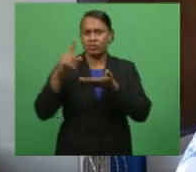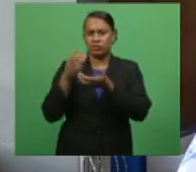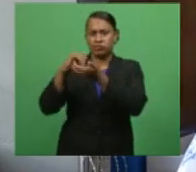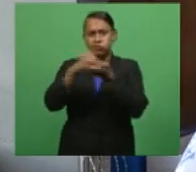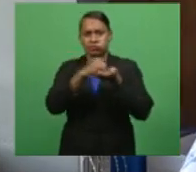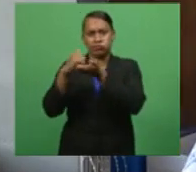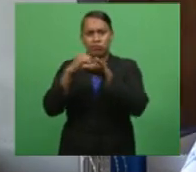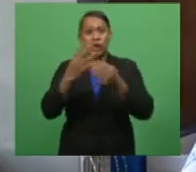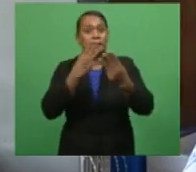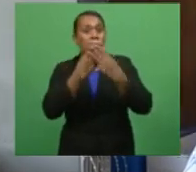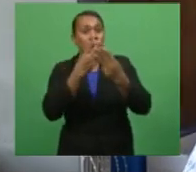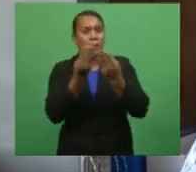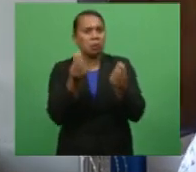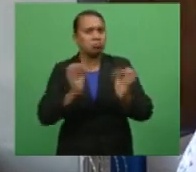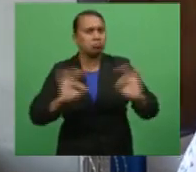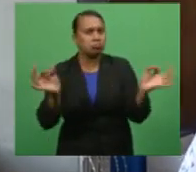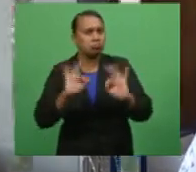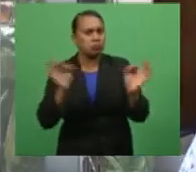to campaign.